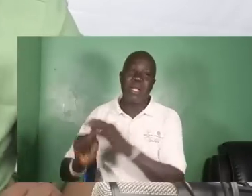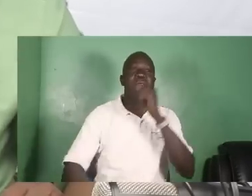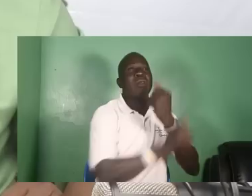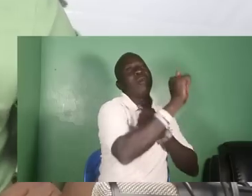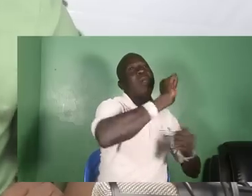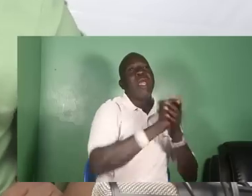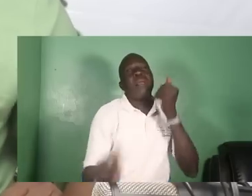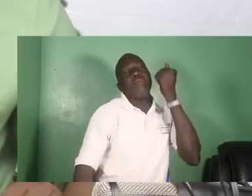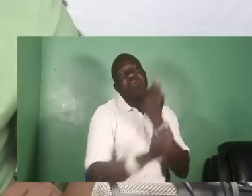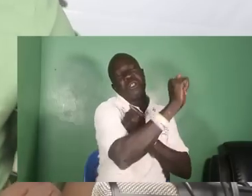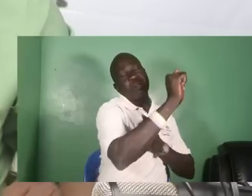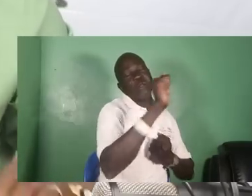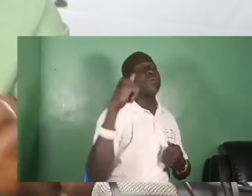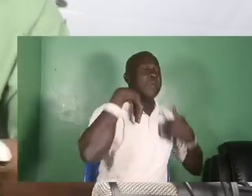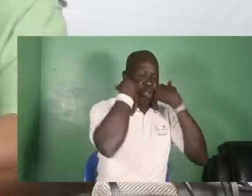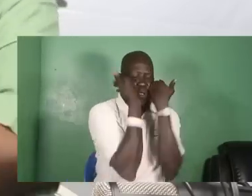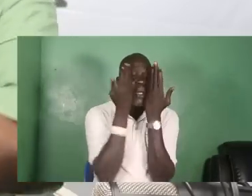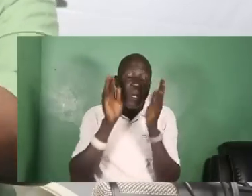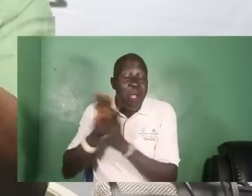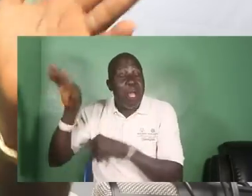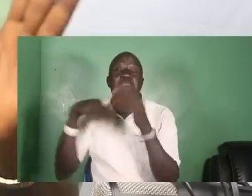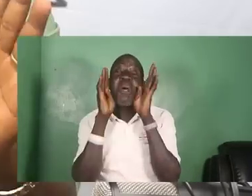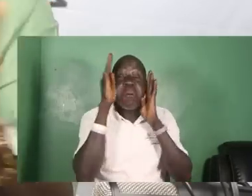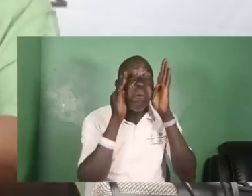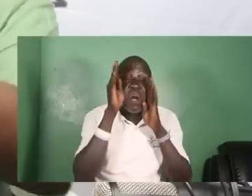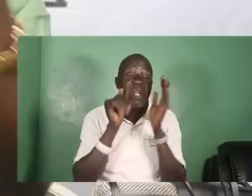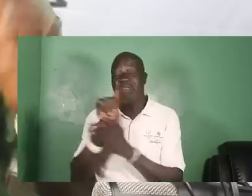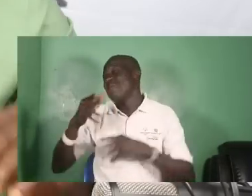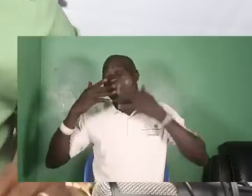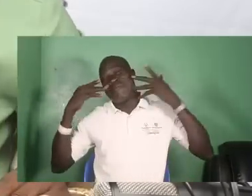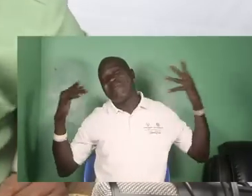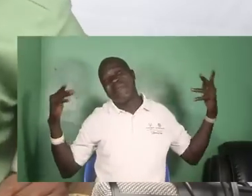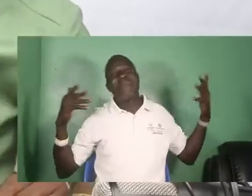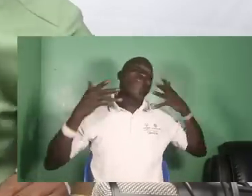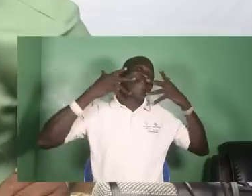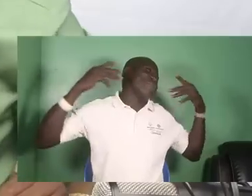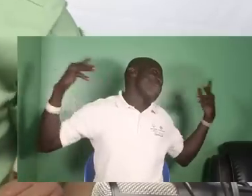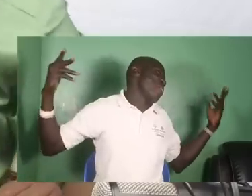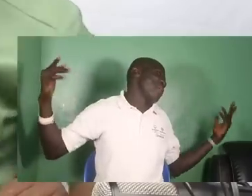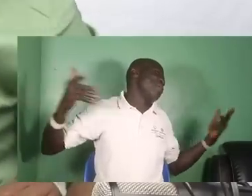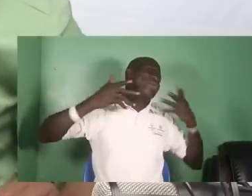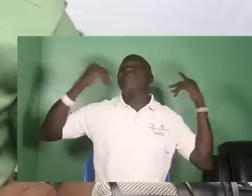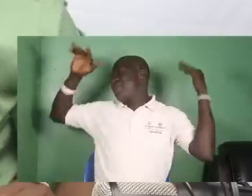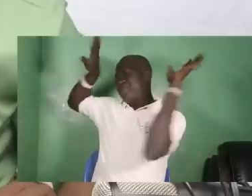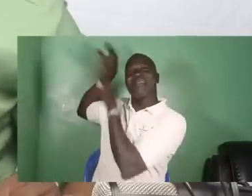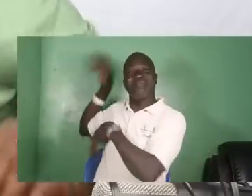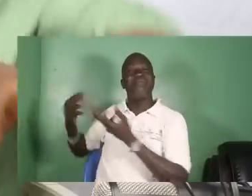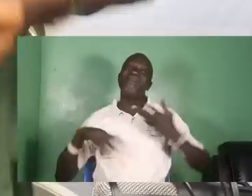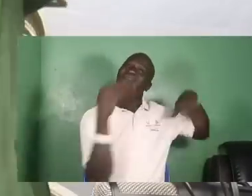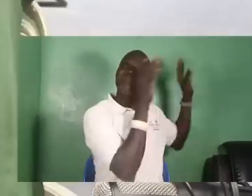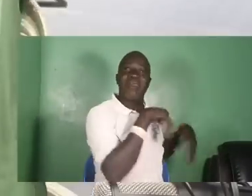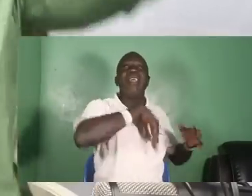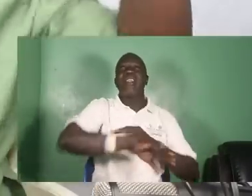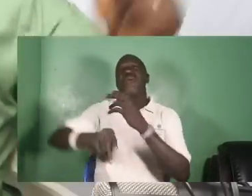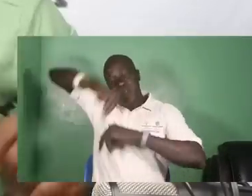Disgrace that problem. Fi ìṣòro ebi sẹ́lẹ̀ yà. Disgrace that problem. Laugh at it. Laugh at it. Wé fún ẹsẹ̀ yìí. Fi sẹ́yìn. Ti sẹ́yìn. Mo